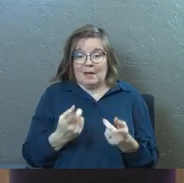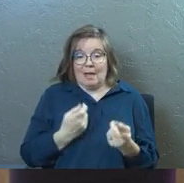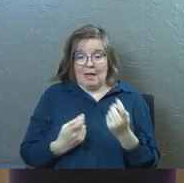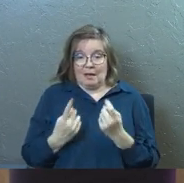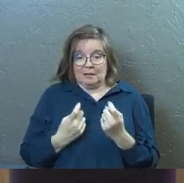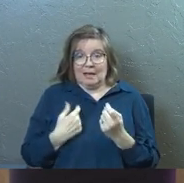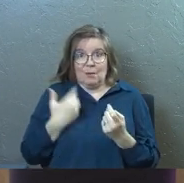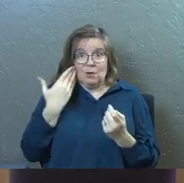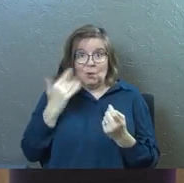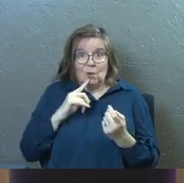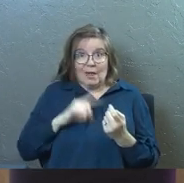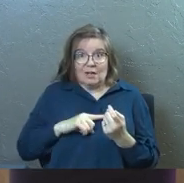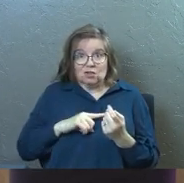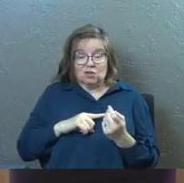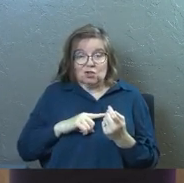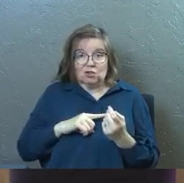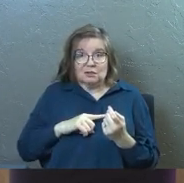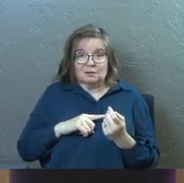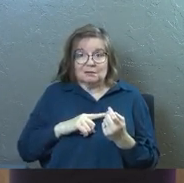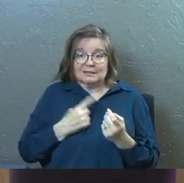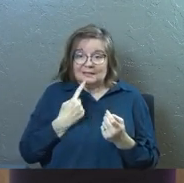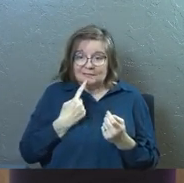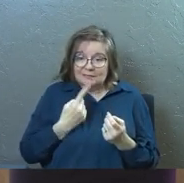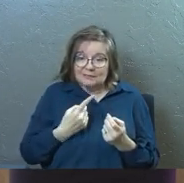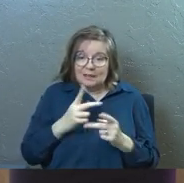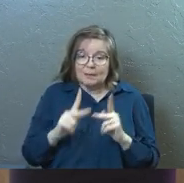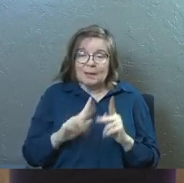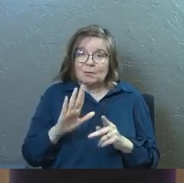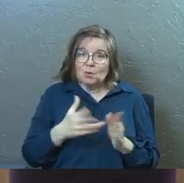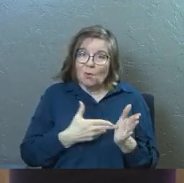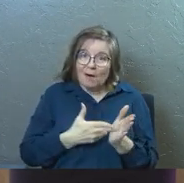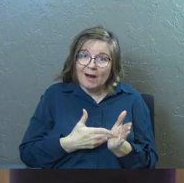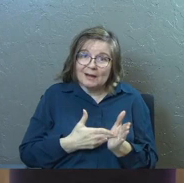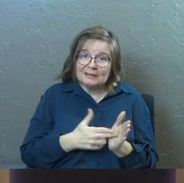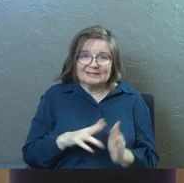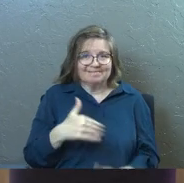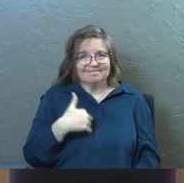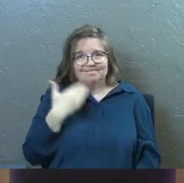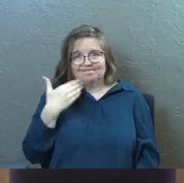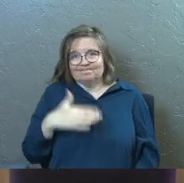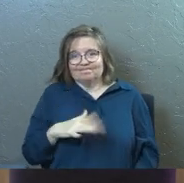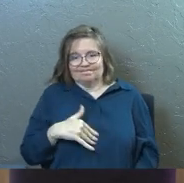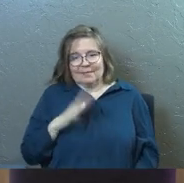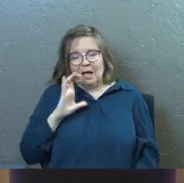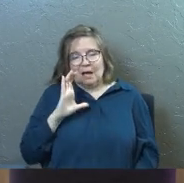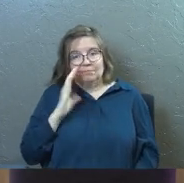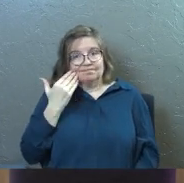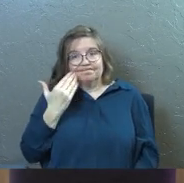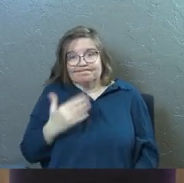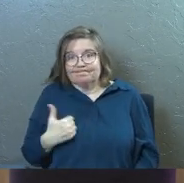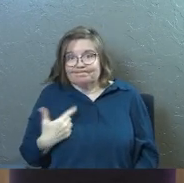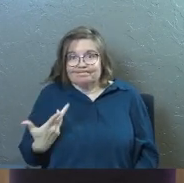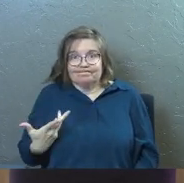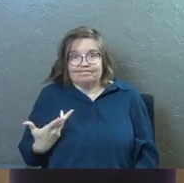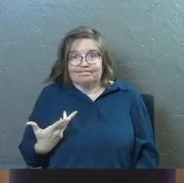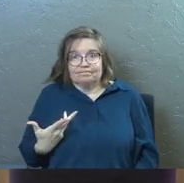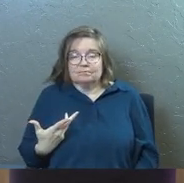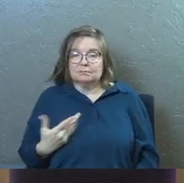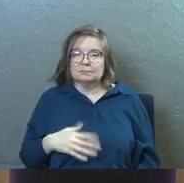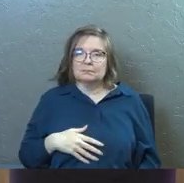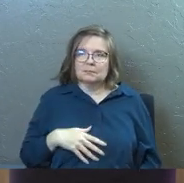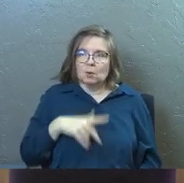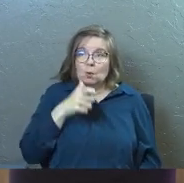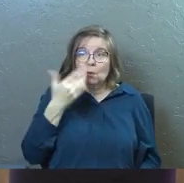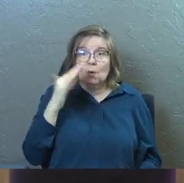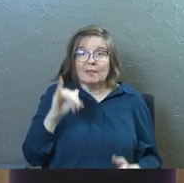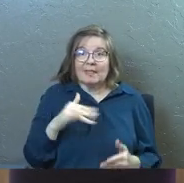us questions and we don't know the answers, give the people your honesty and say, I don't know.